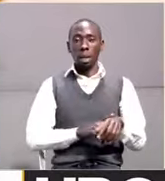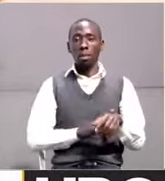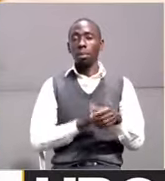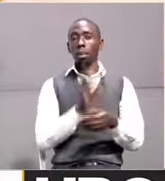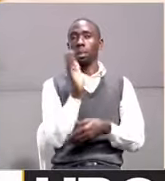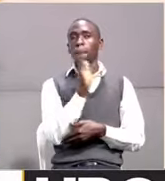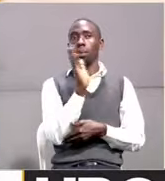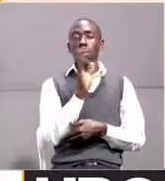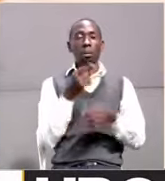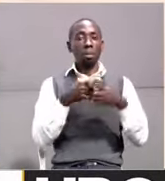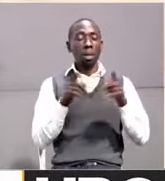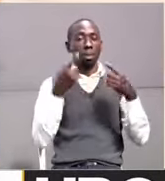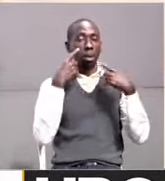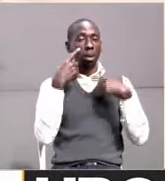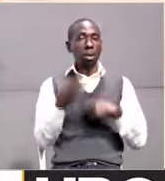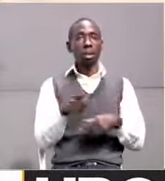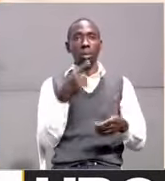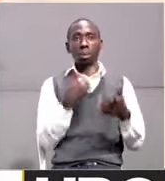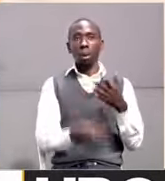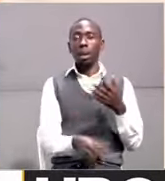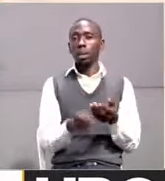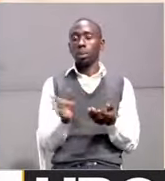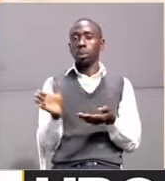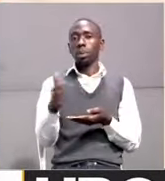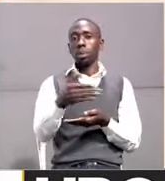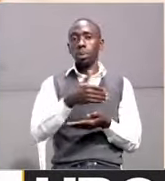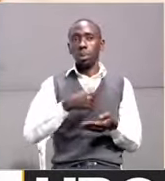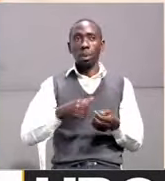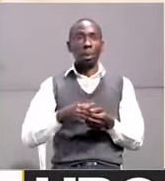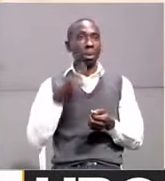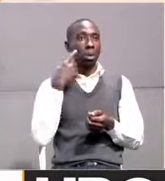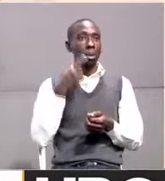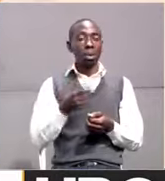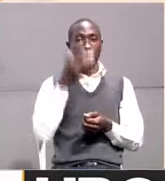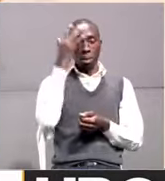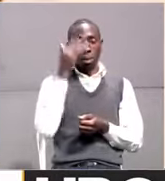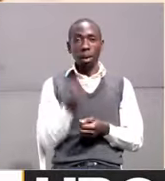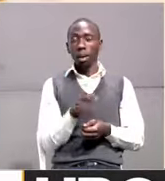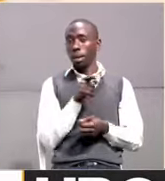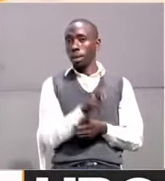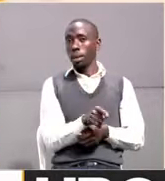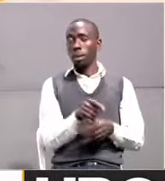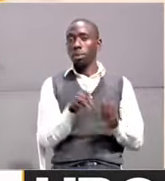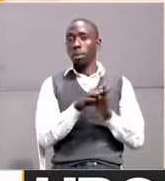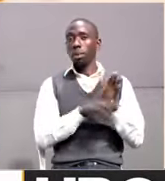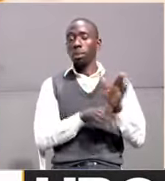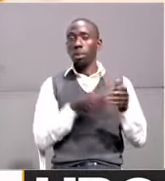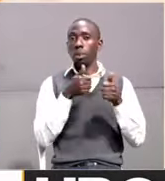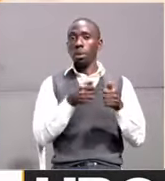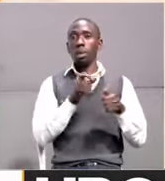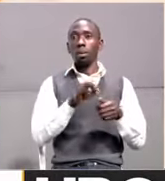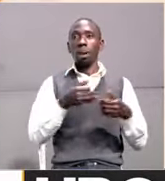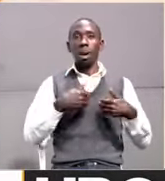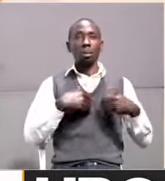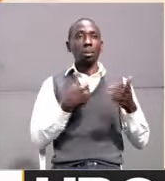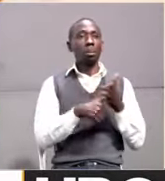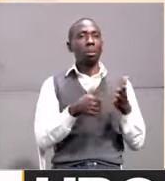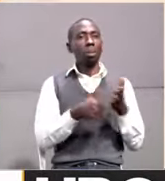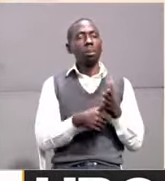see the harvest we have got so far. You see, that's why this advice is very good. Now, supposing I had a problem of about